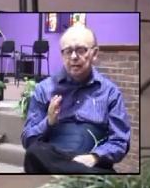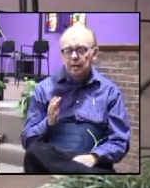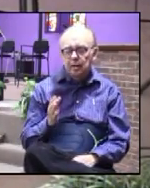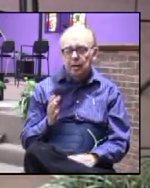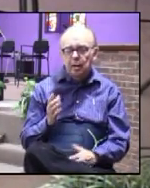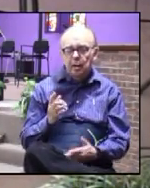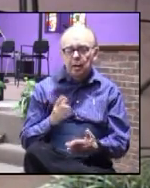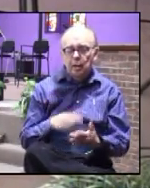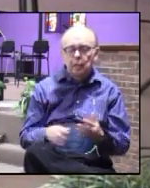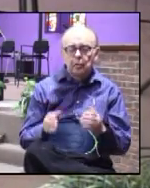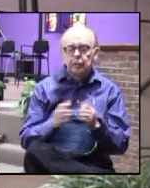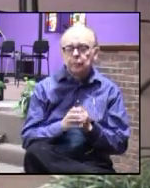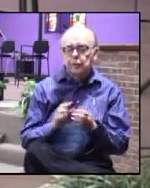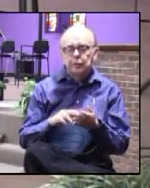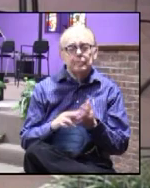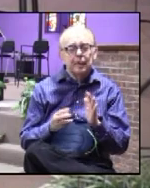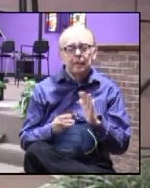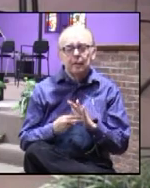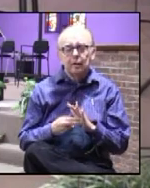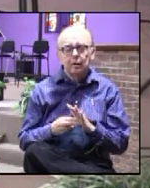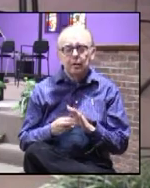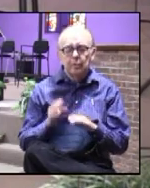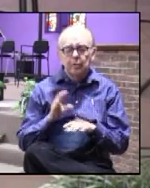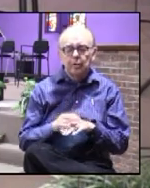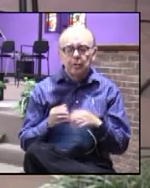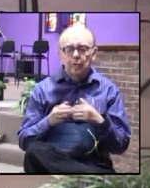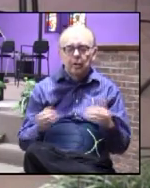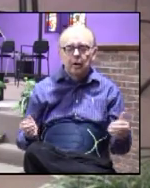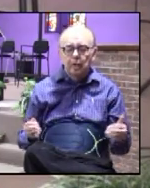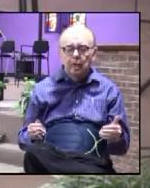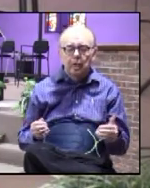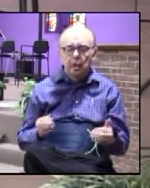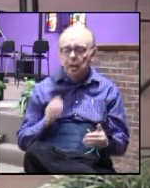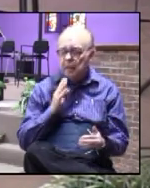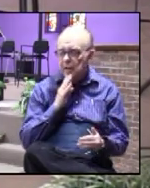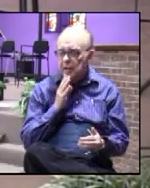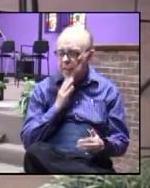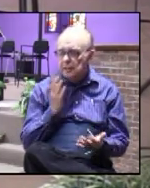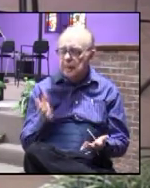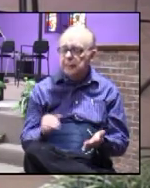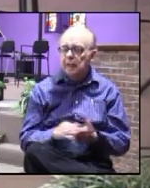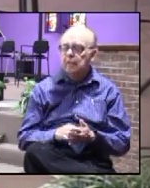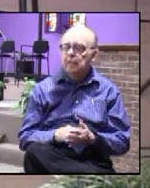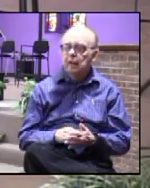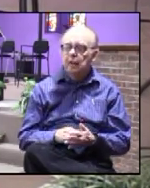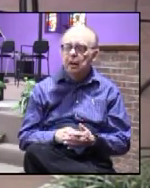the worship all about? Church division. We were talking about, yeah, that's what we talk about.